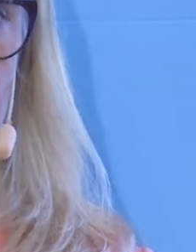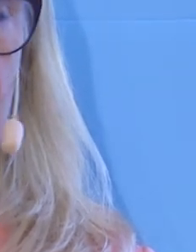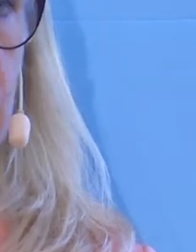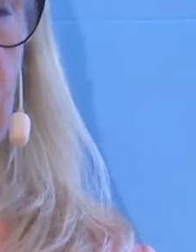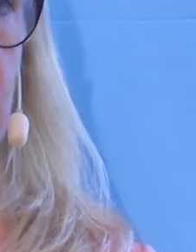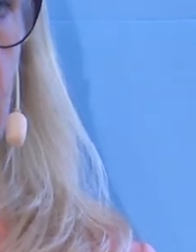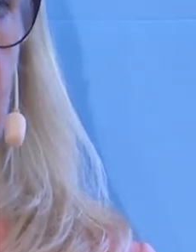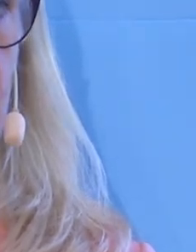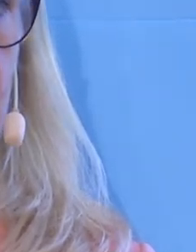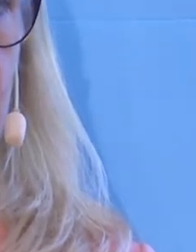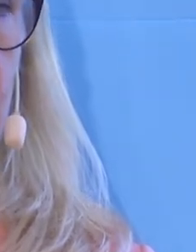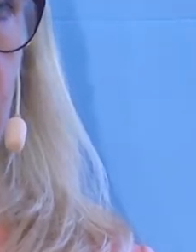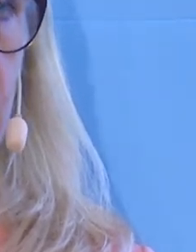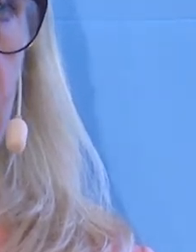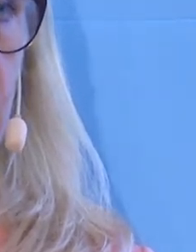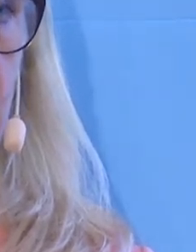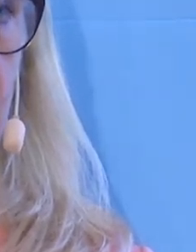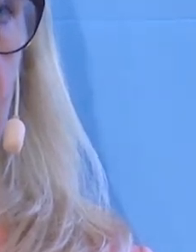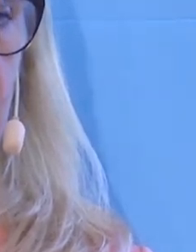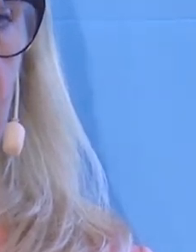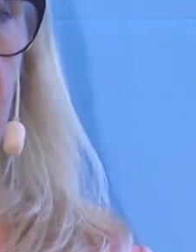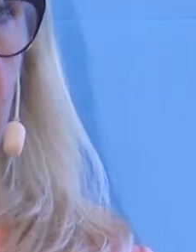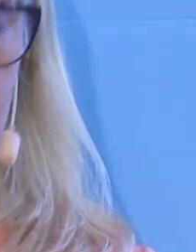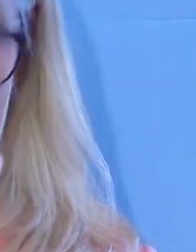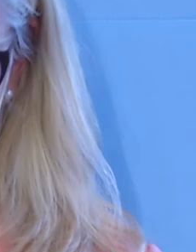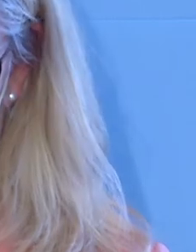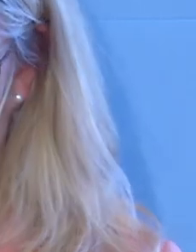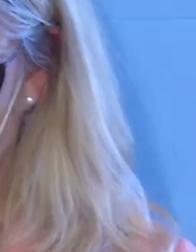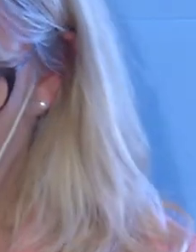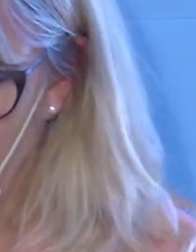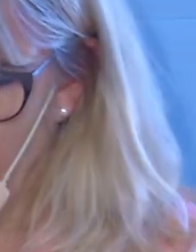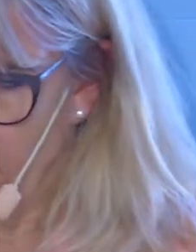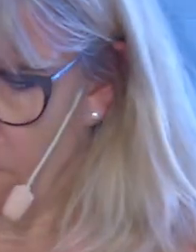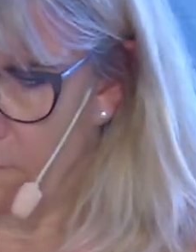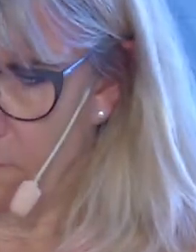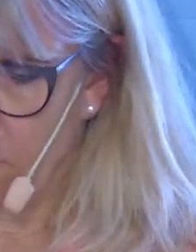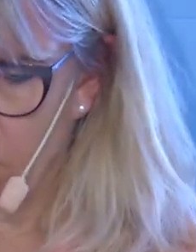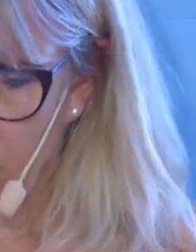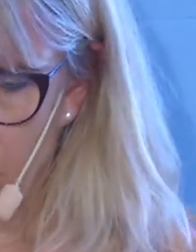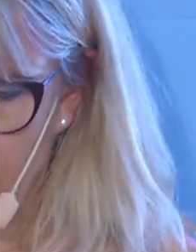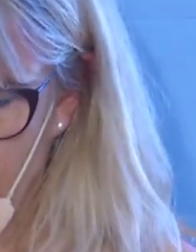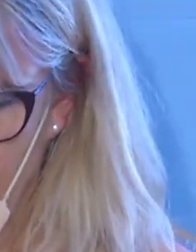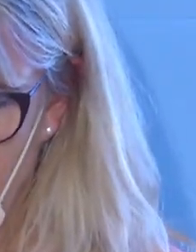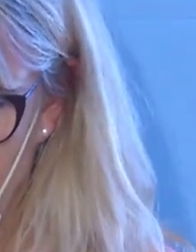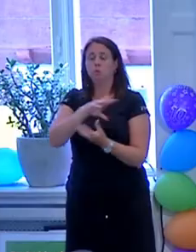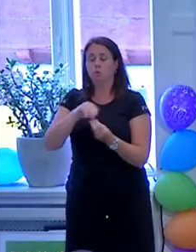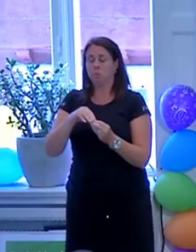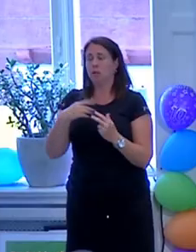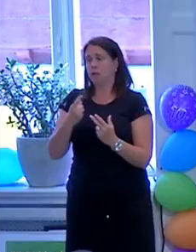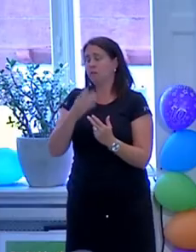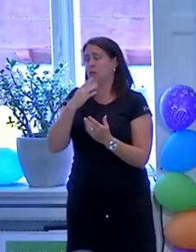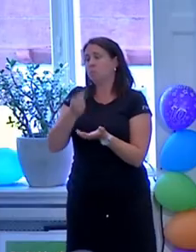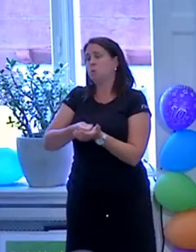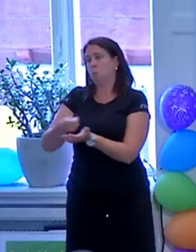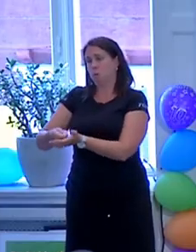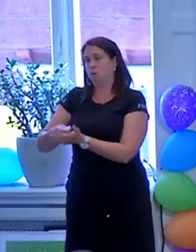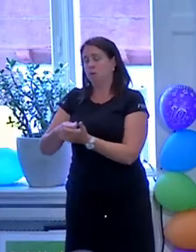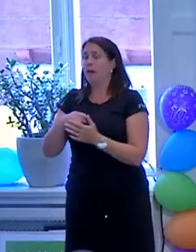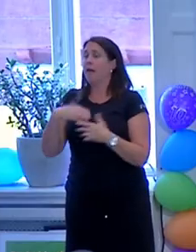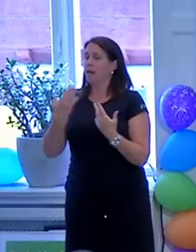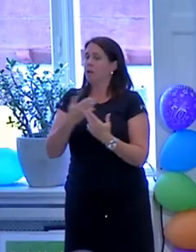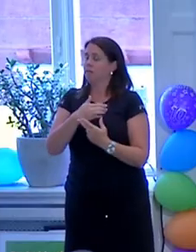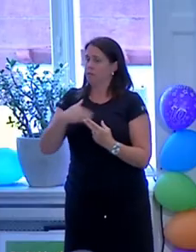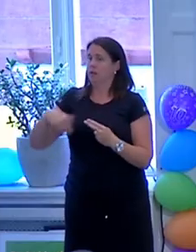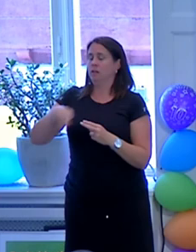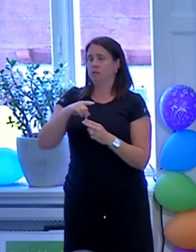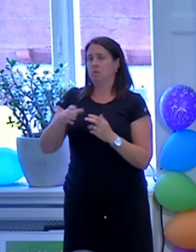or professionals or citizens. So that's kind of my learned lesson here. Thank you very